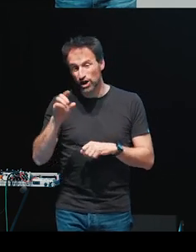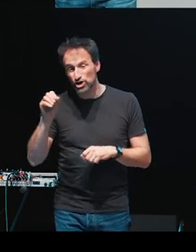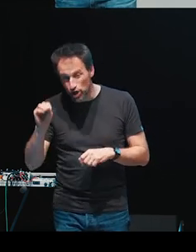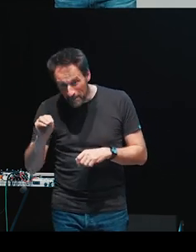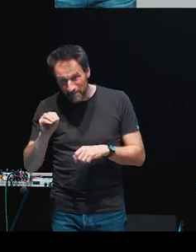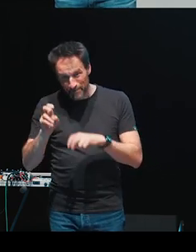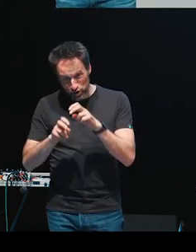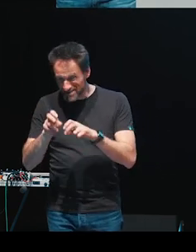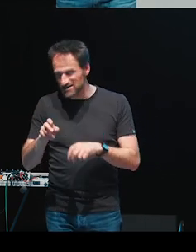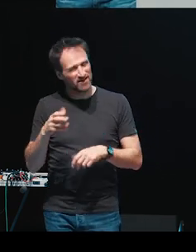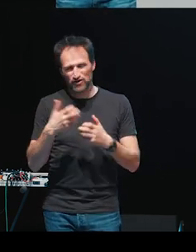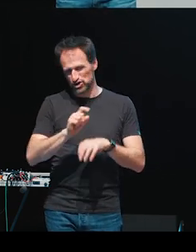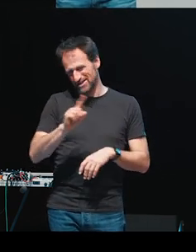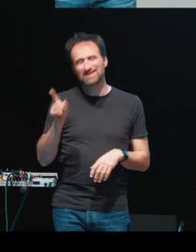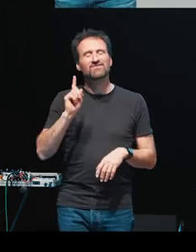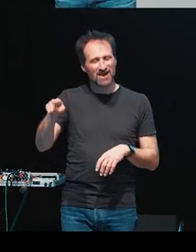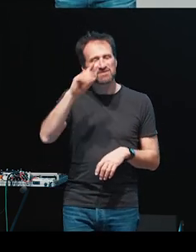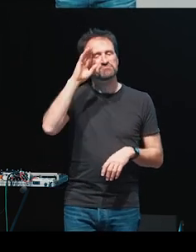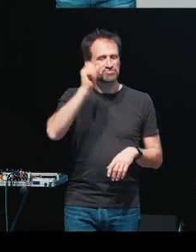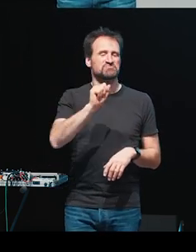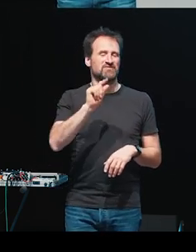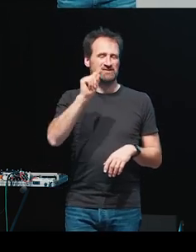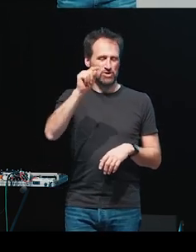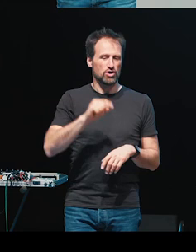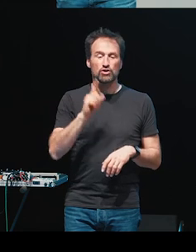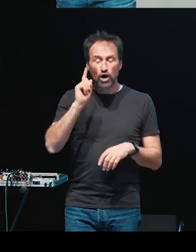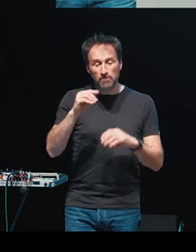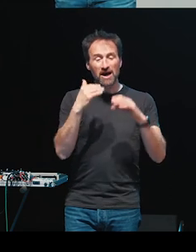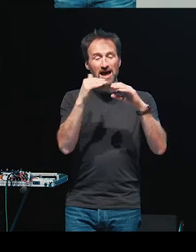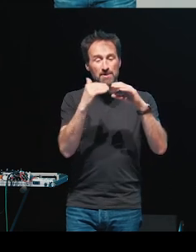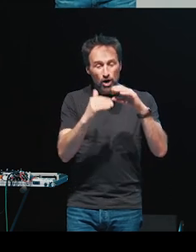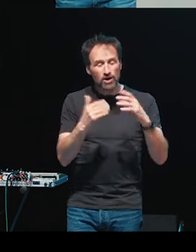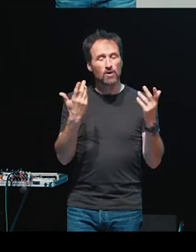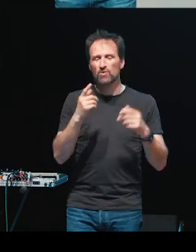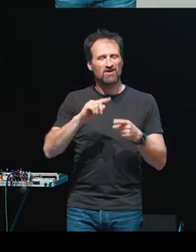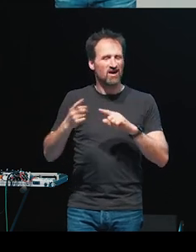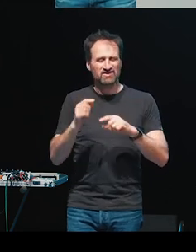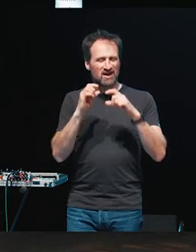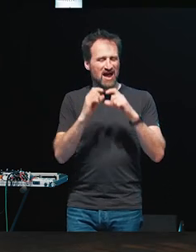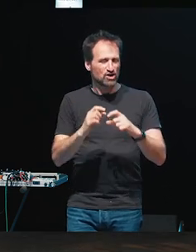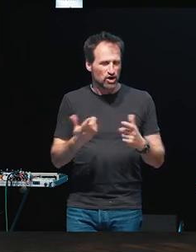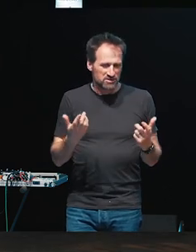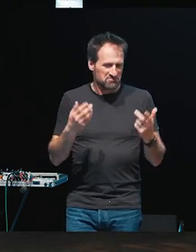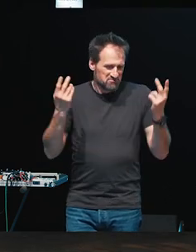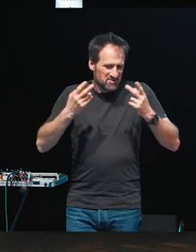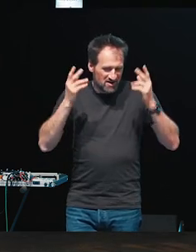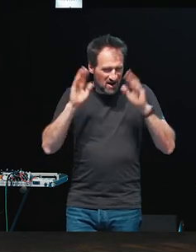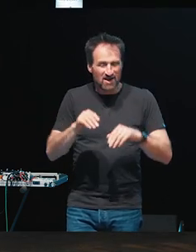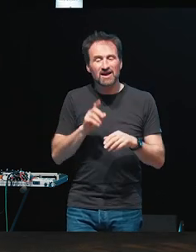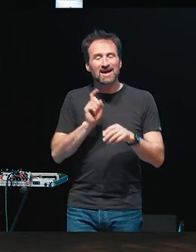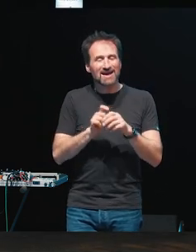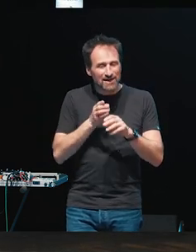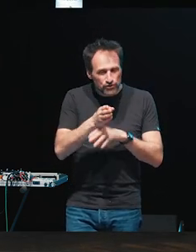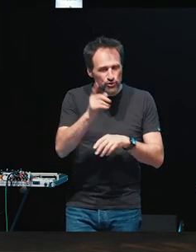because they understood what that means. They didn't care about whether it's a hamburger icon or the menu icon, the conversion or the click-through rate were